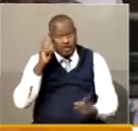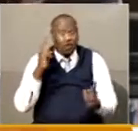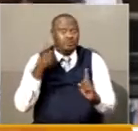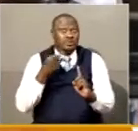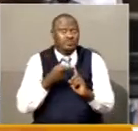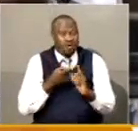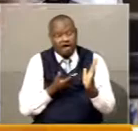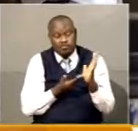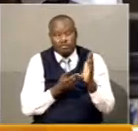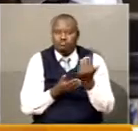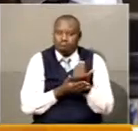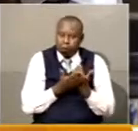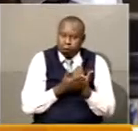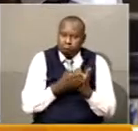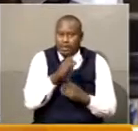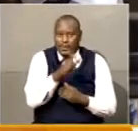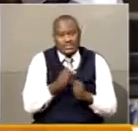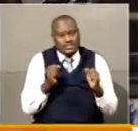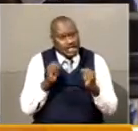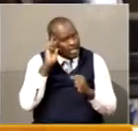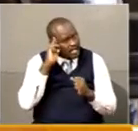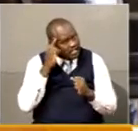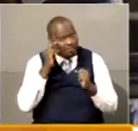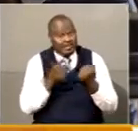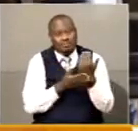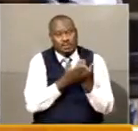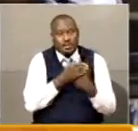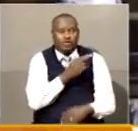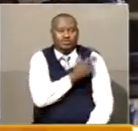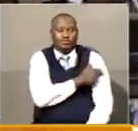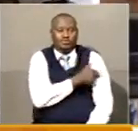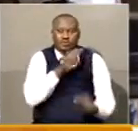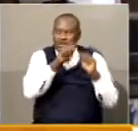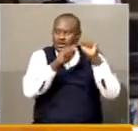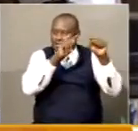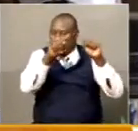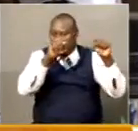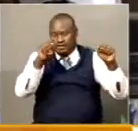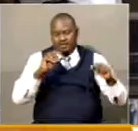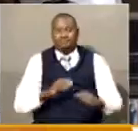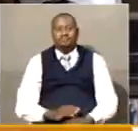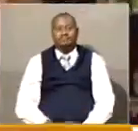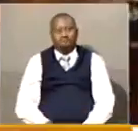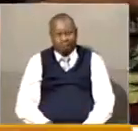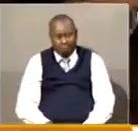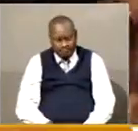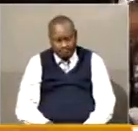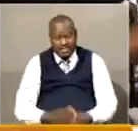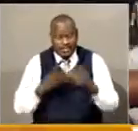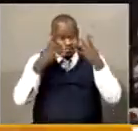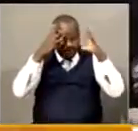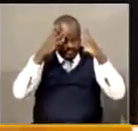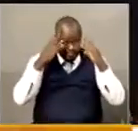care and treatment for affected persons at primary health centers for admission and eventual discharge.